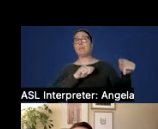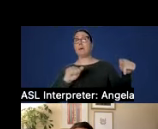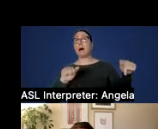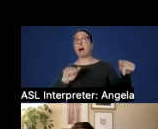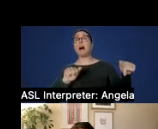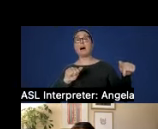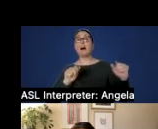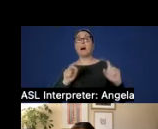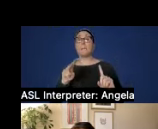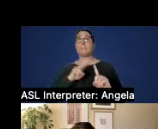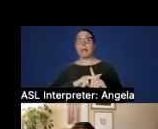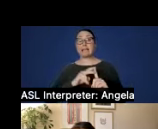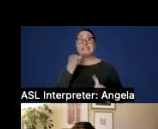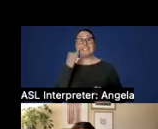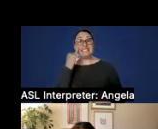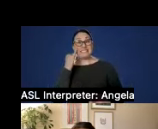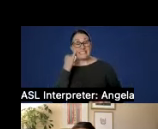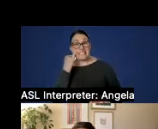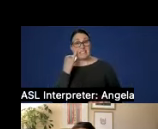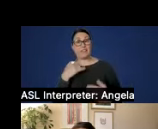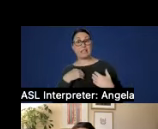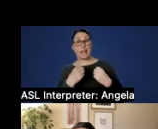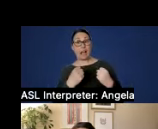located, if it's a health